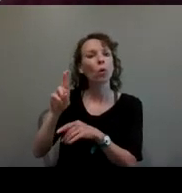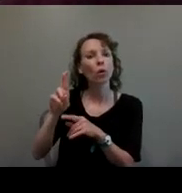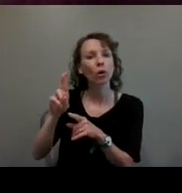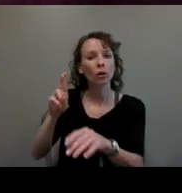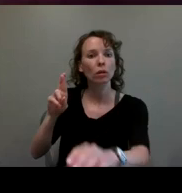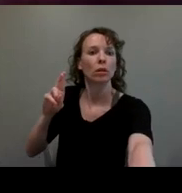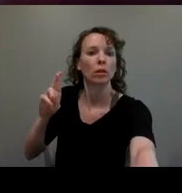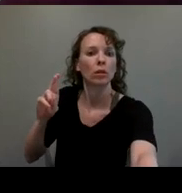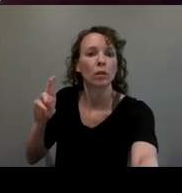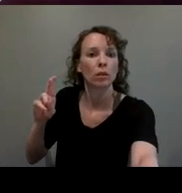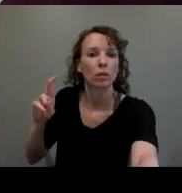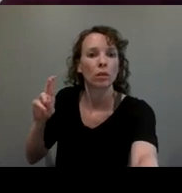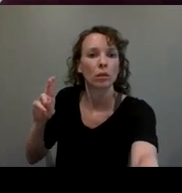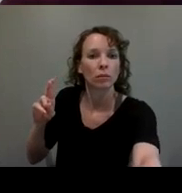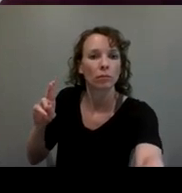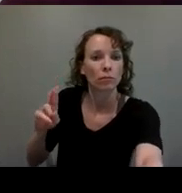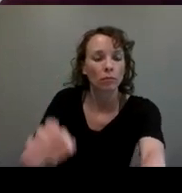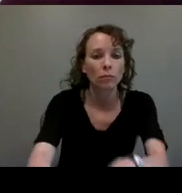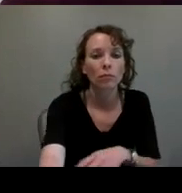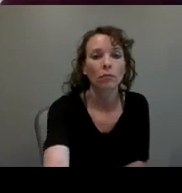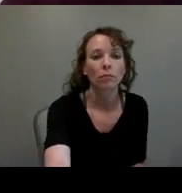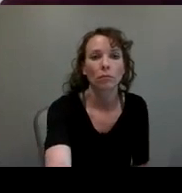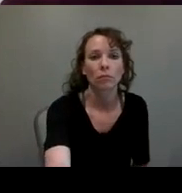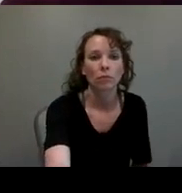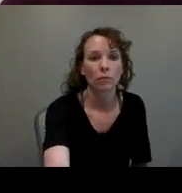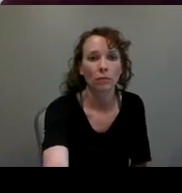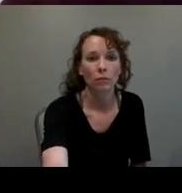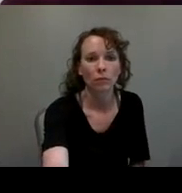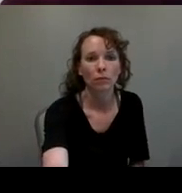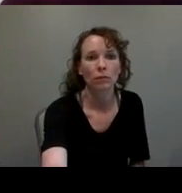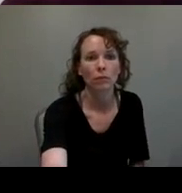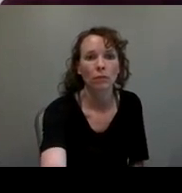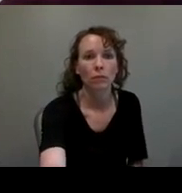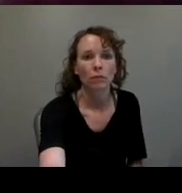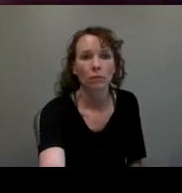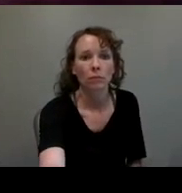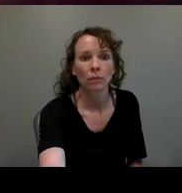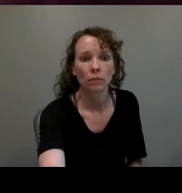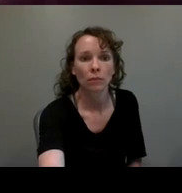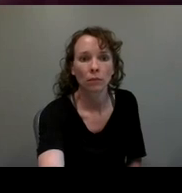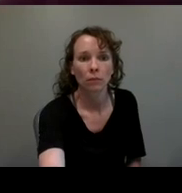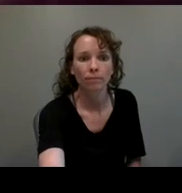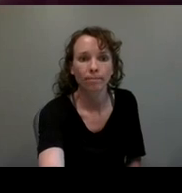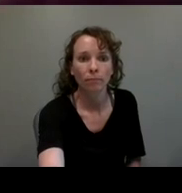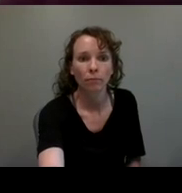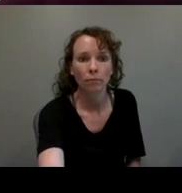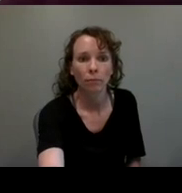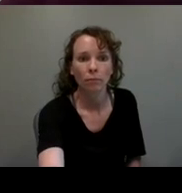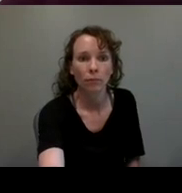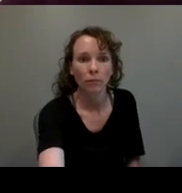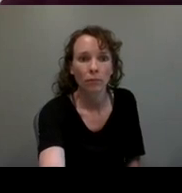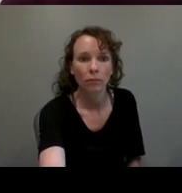Yeah, that's a really good question. We are trying that right now. I don't have the data, but yeah, we